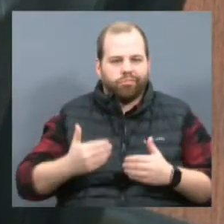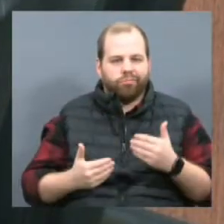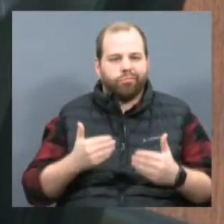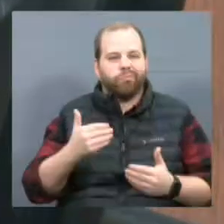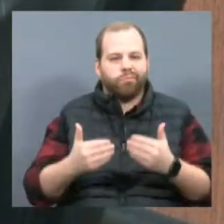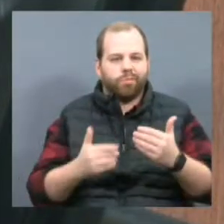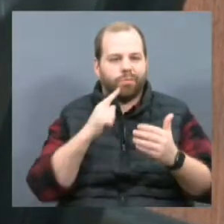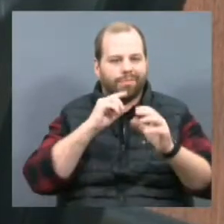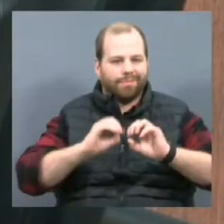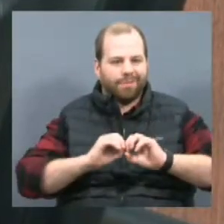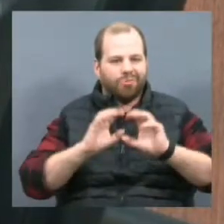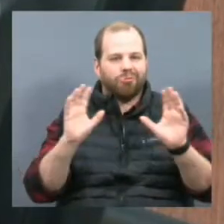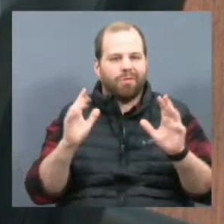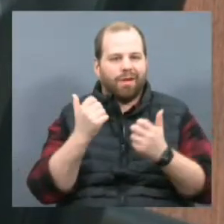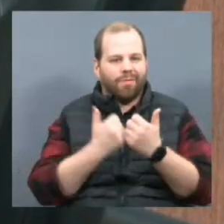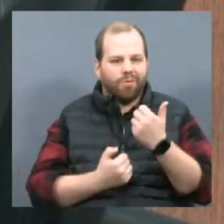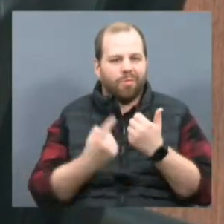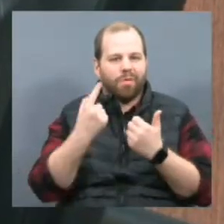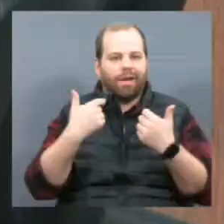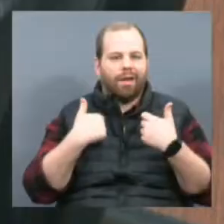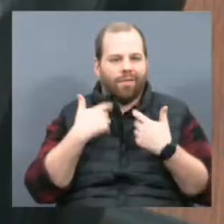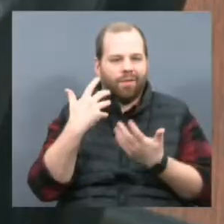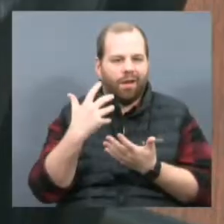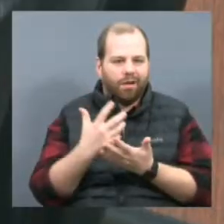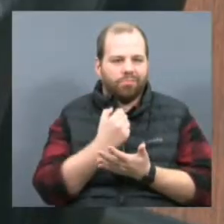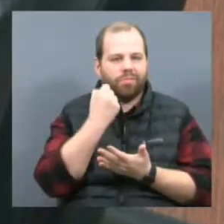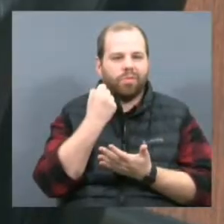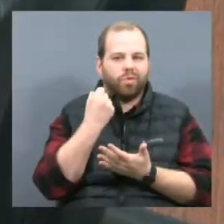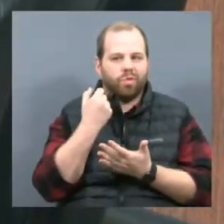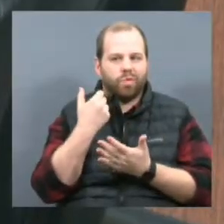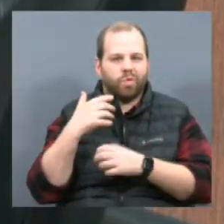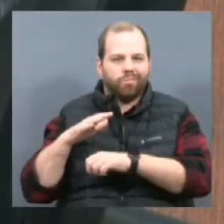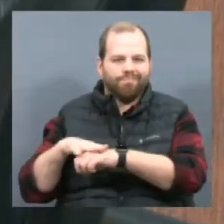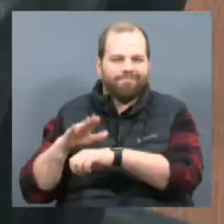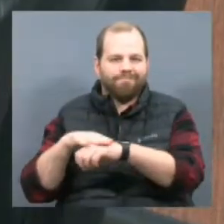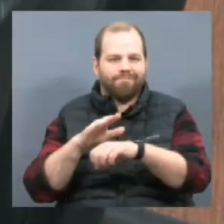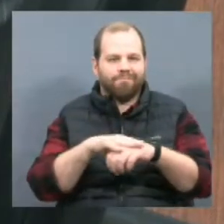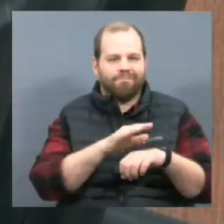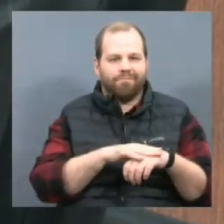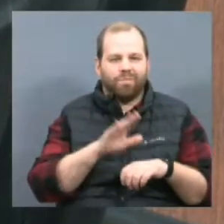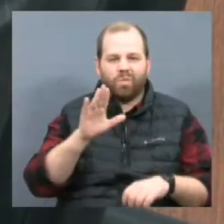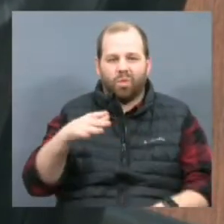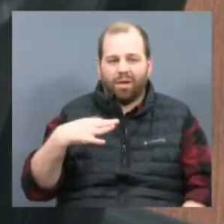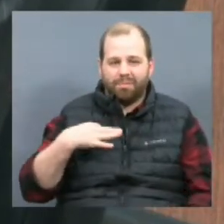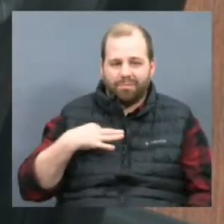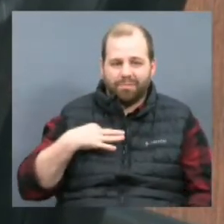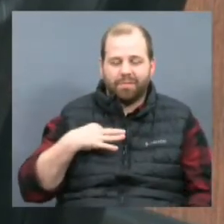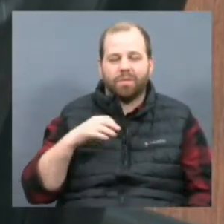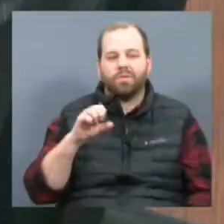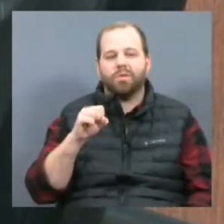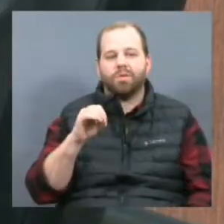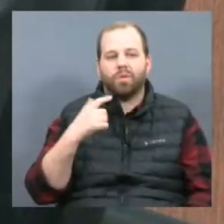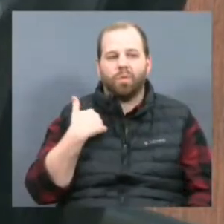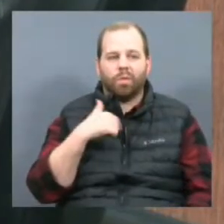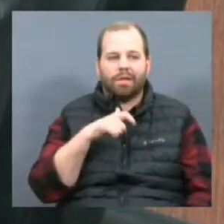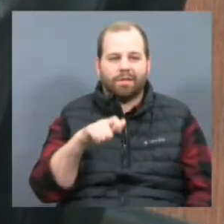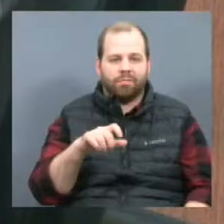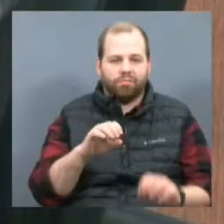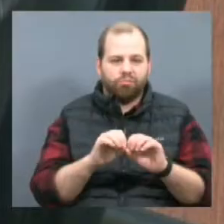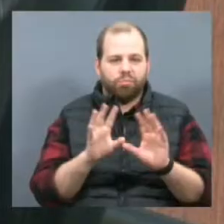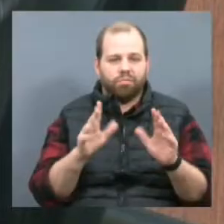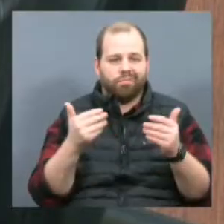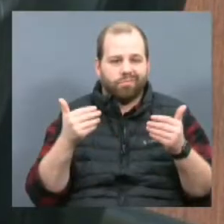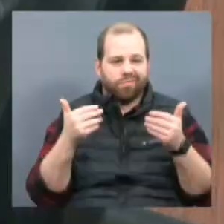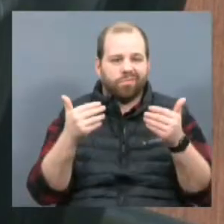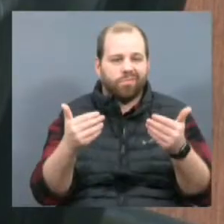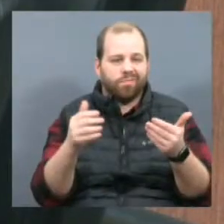that everyone had an opportunity to get the notice of this application. So we need to make sure before we go